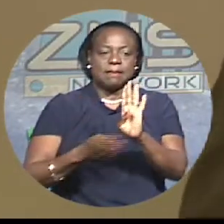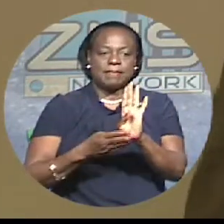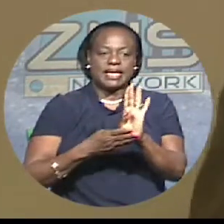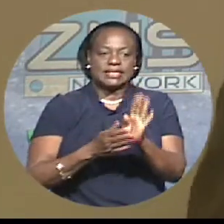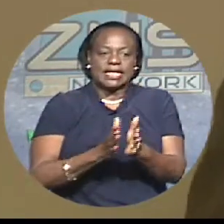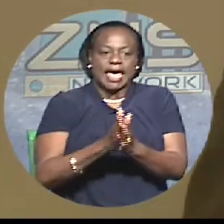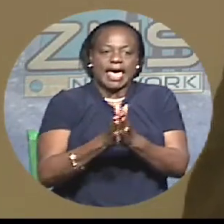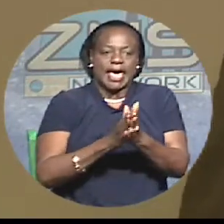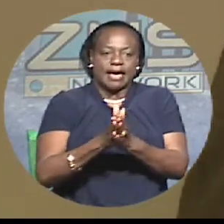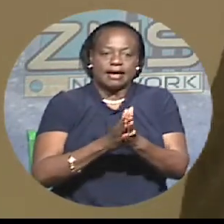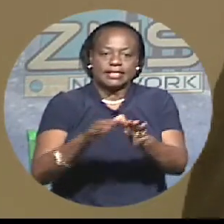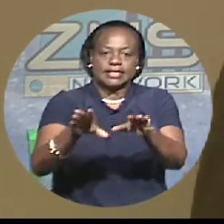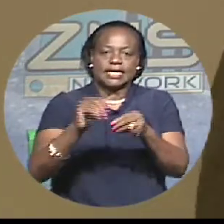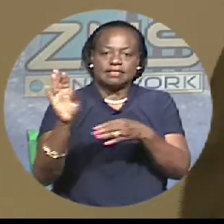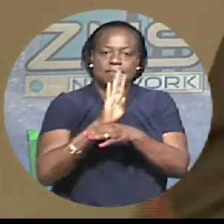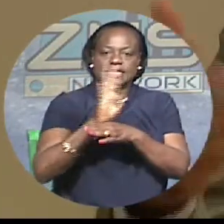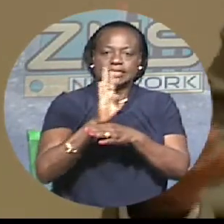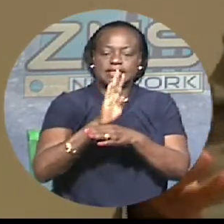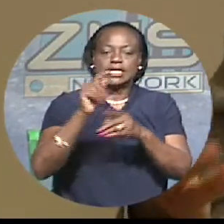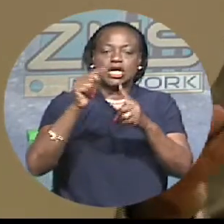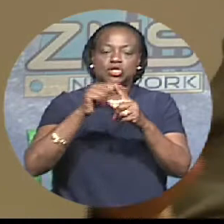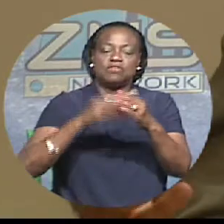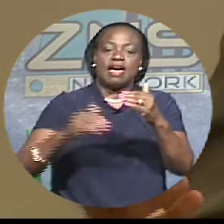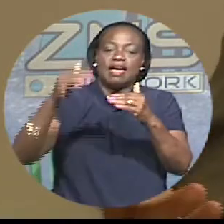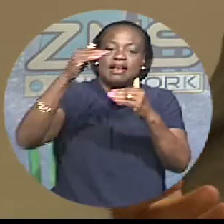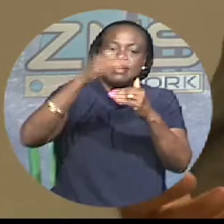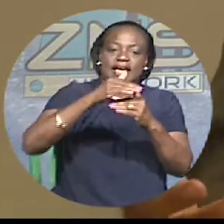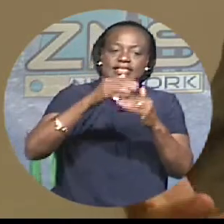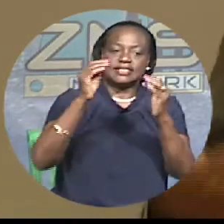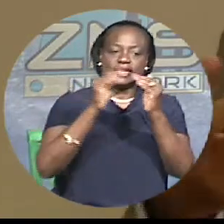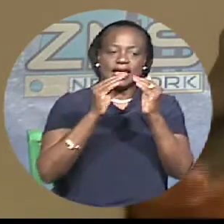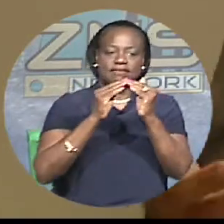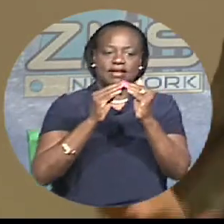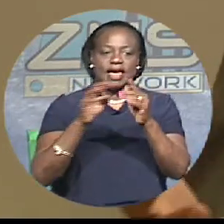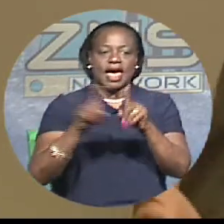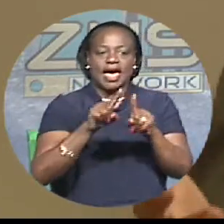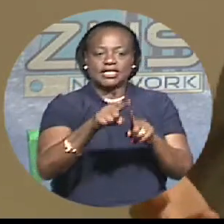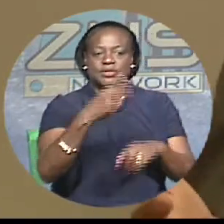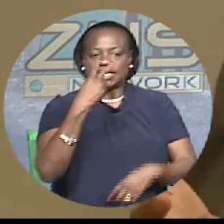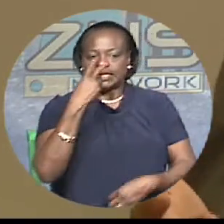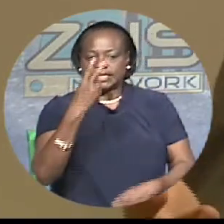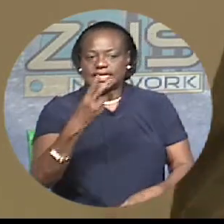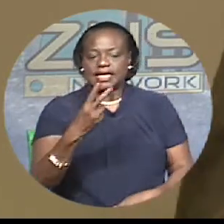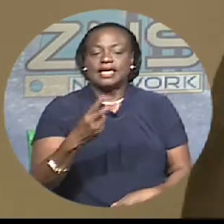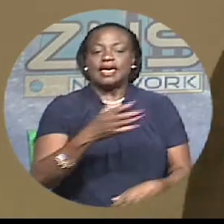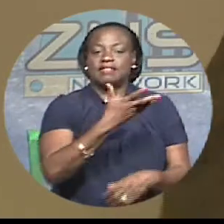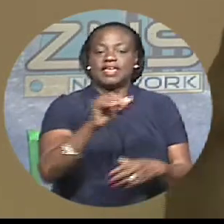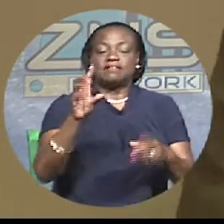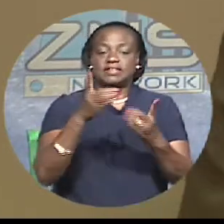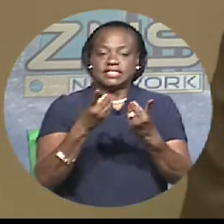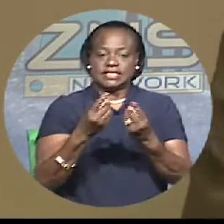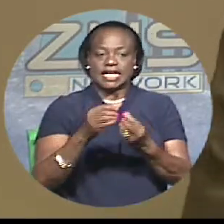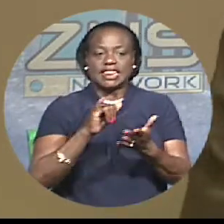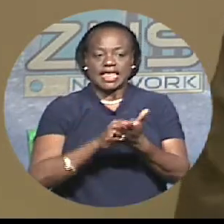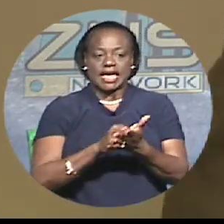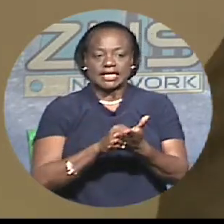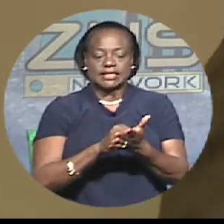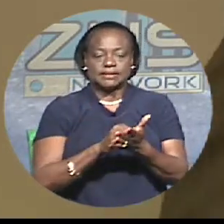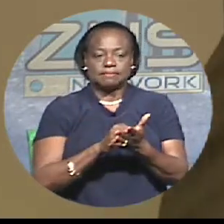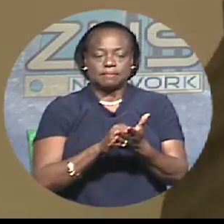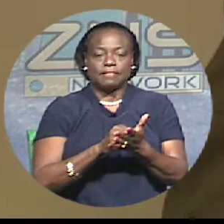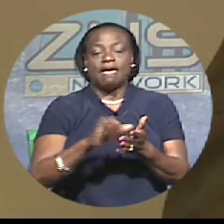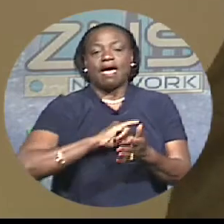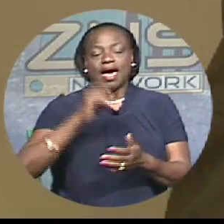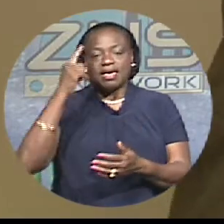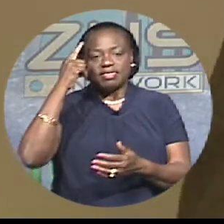business to the next level. And as you can see here from the showroom, I think they've done that. So. I